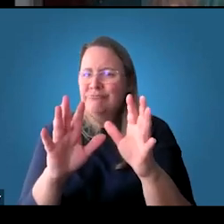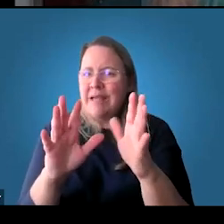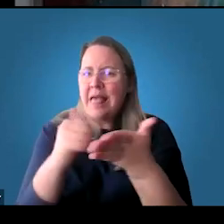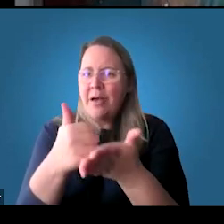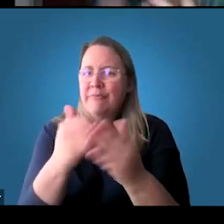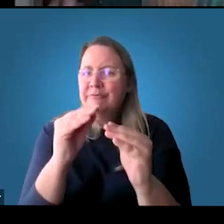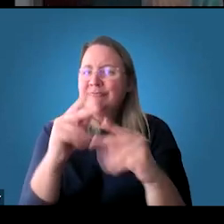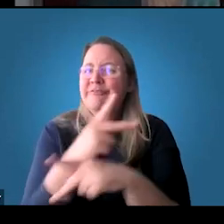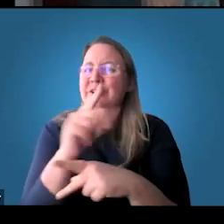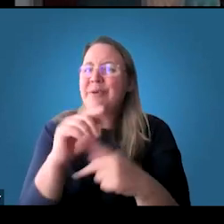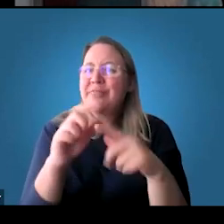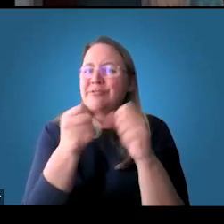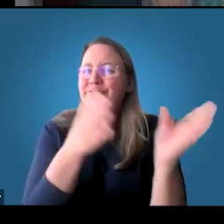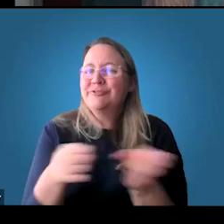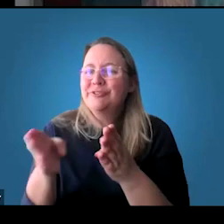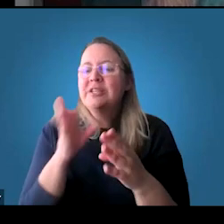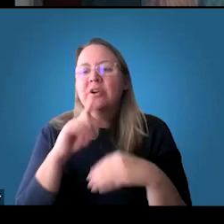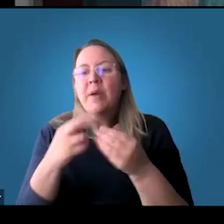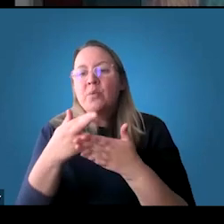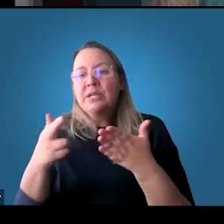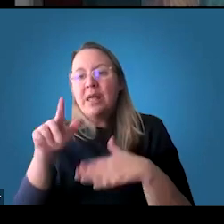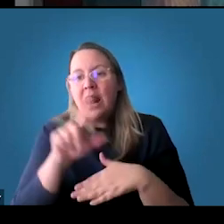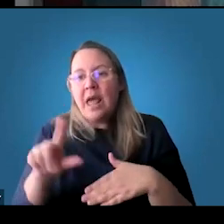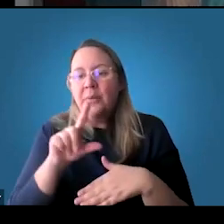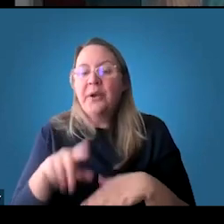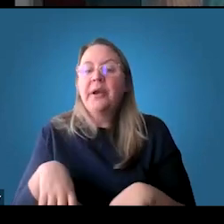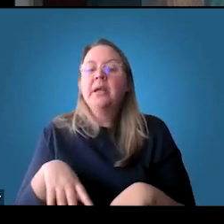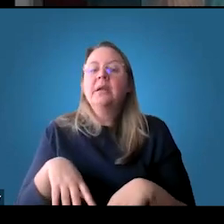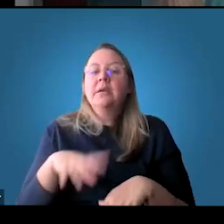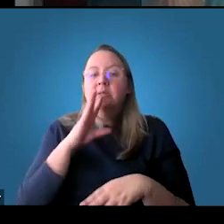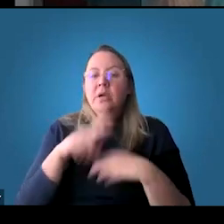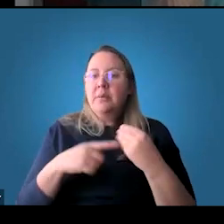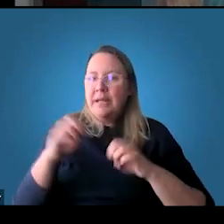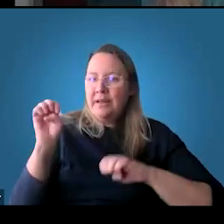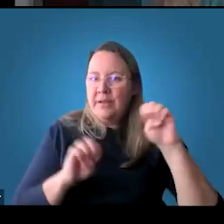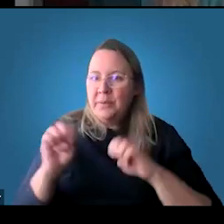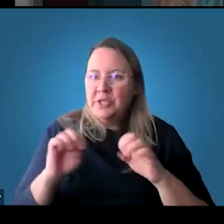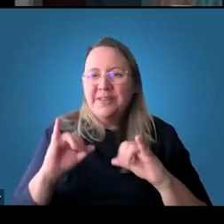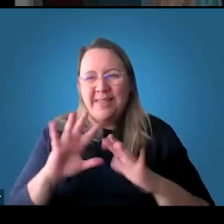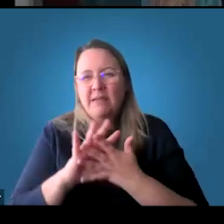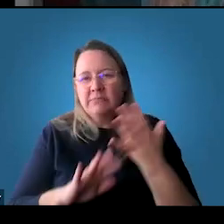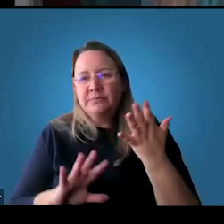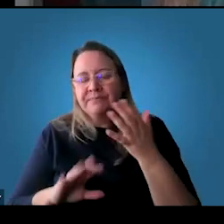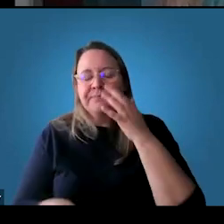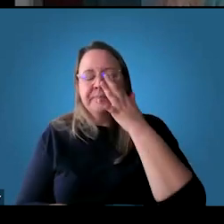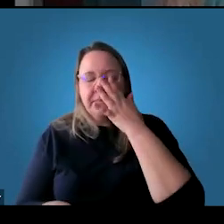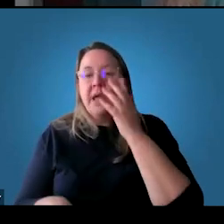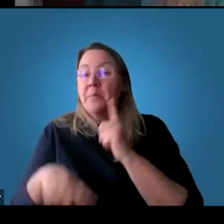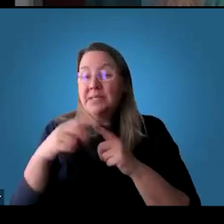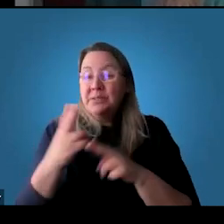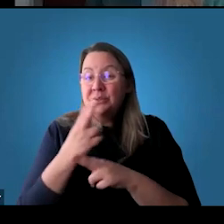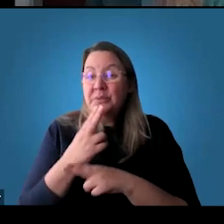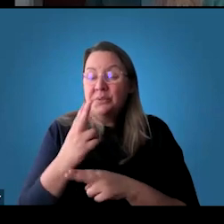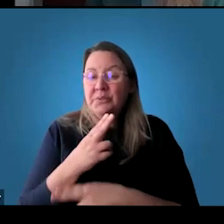think of this as an entire resource library of phenomenal examples when it comes to evaluation. You can even use these reflection